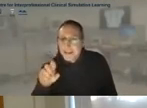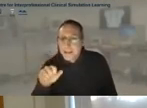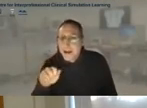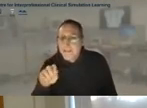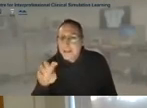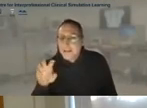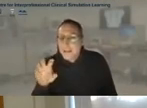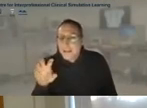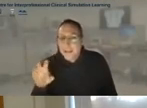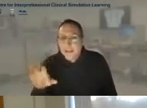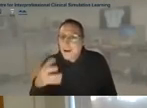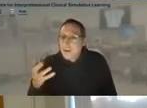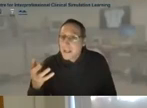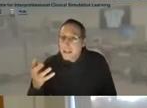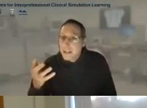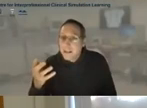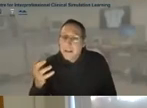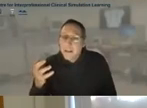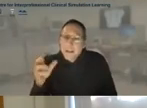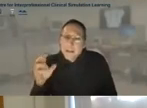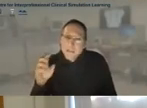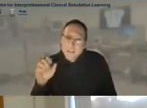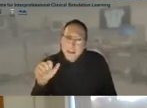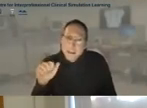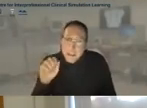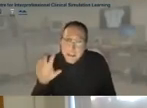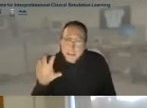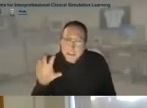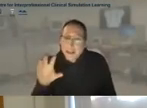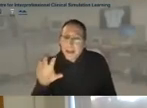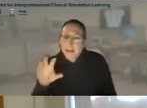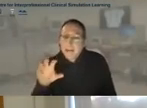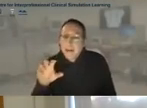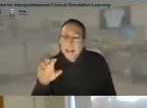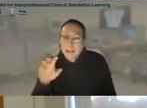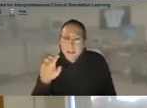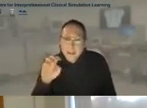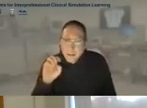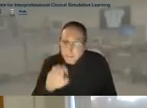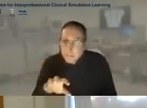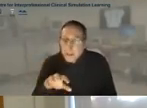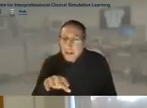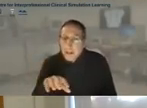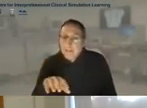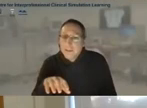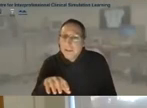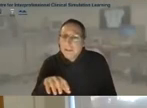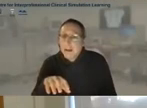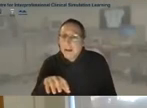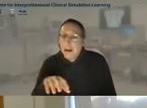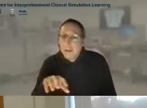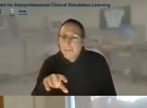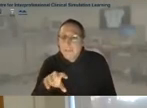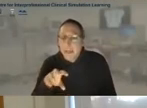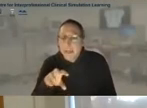that are driving the conversation. And so for me, that's participant-led content. And it's